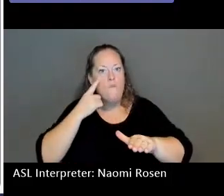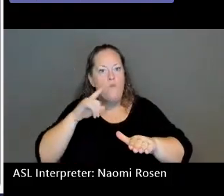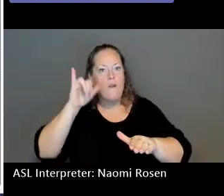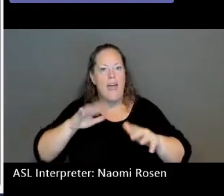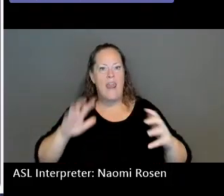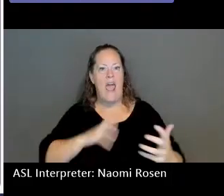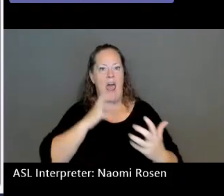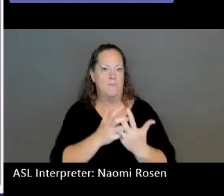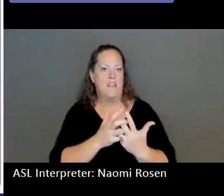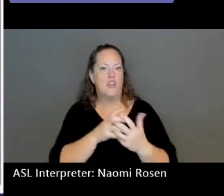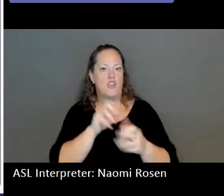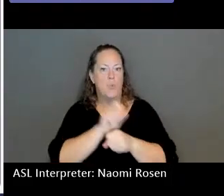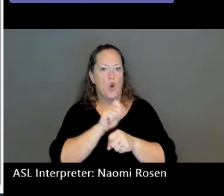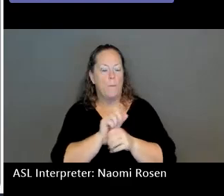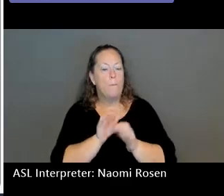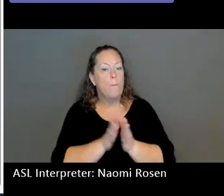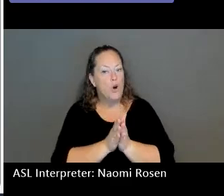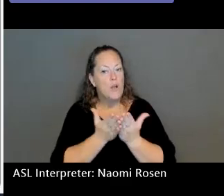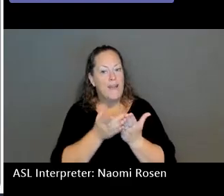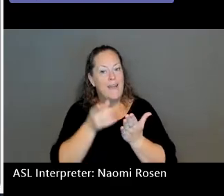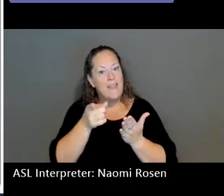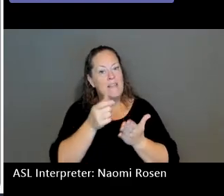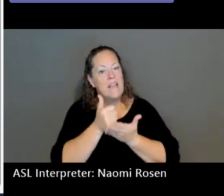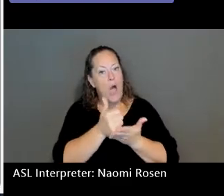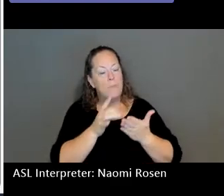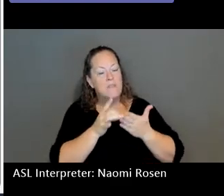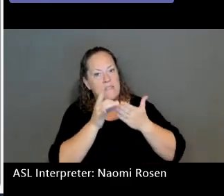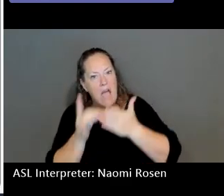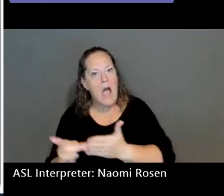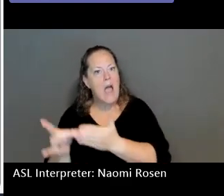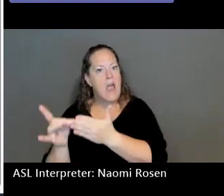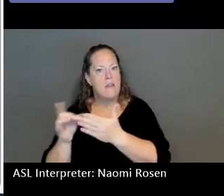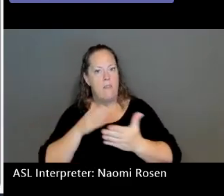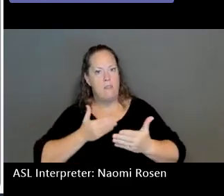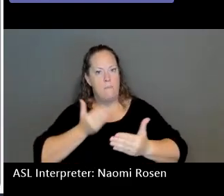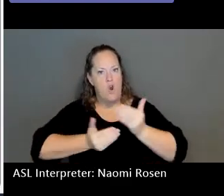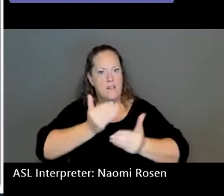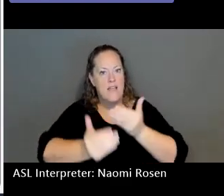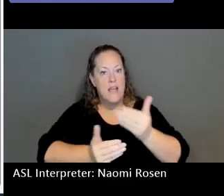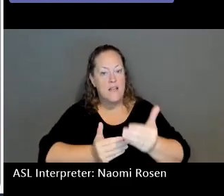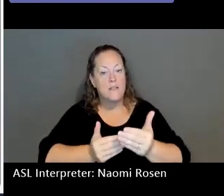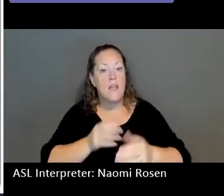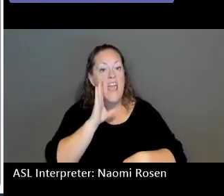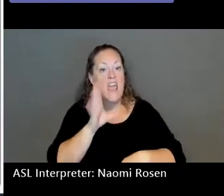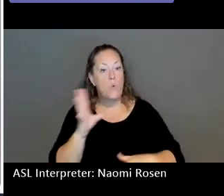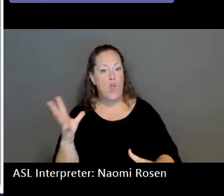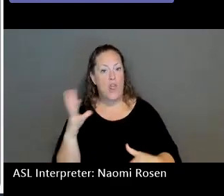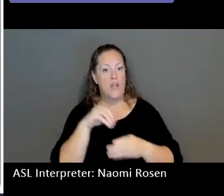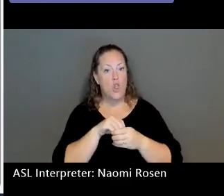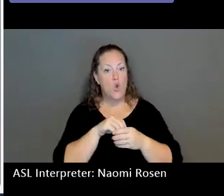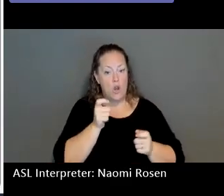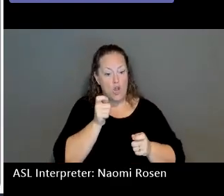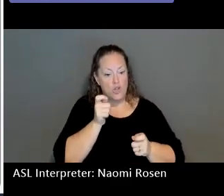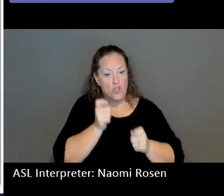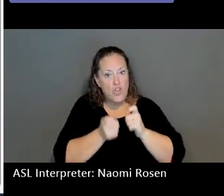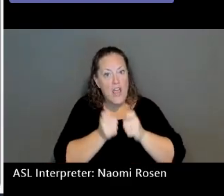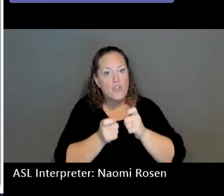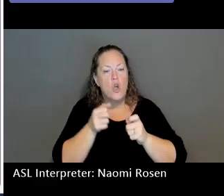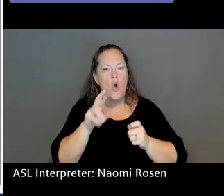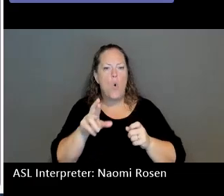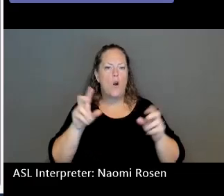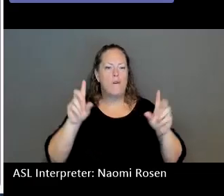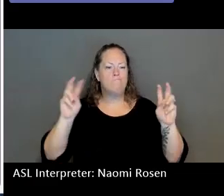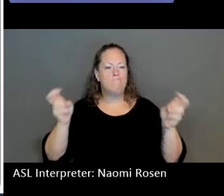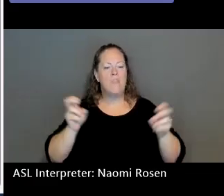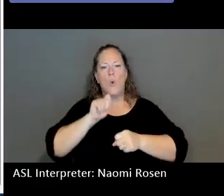the process of planification to include, change, or work around different